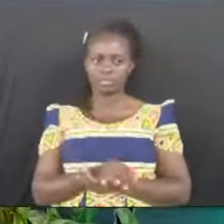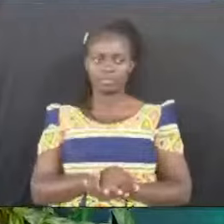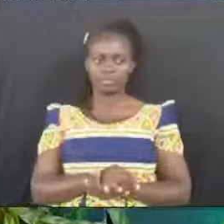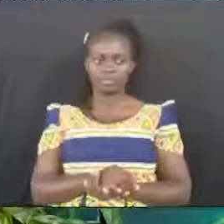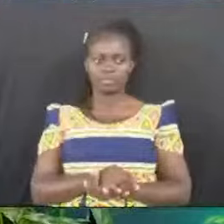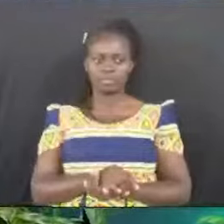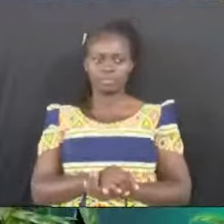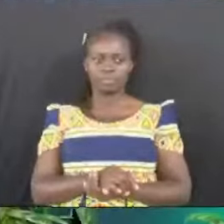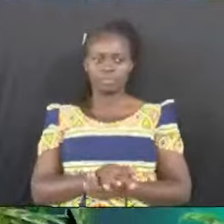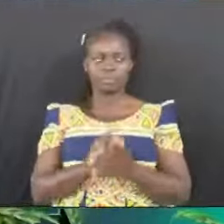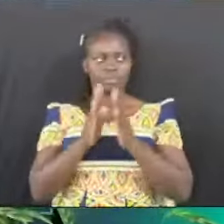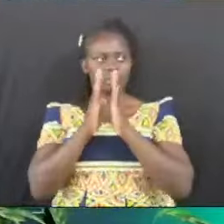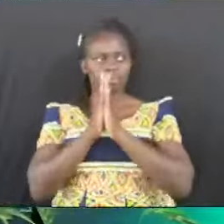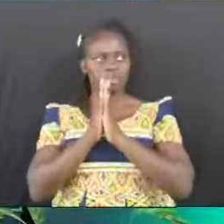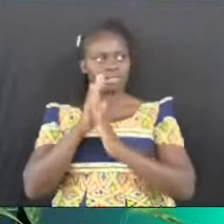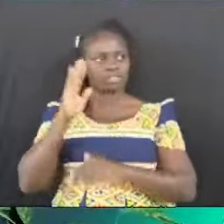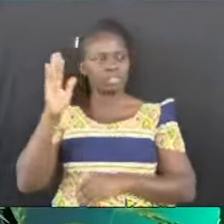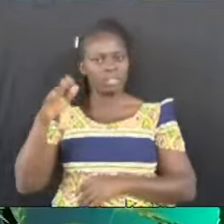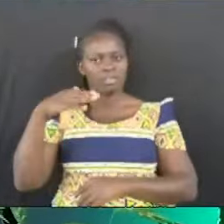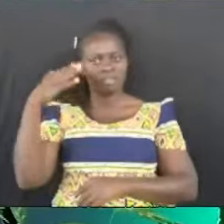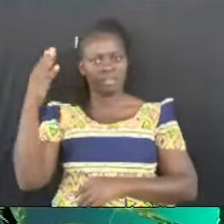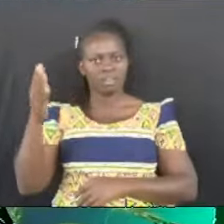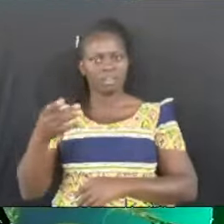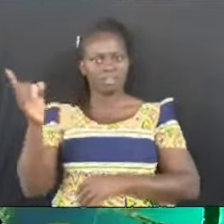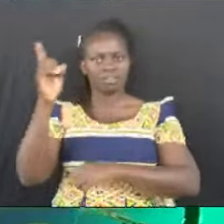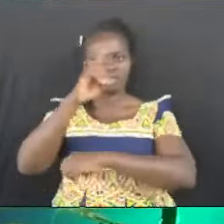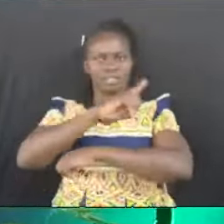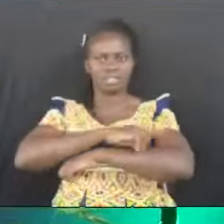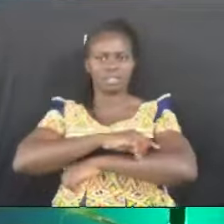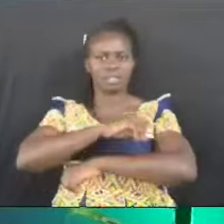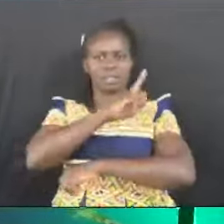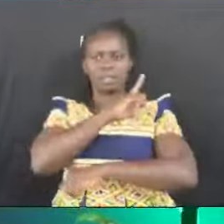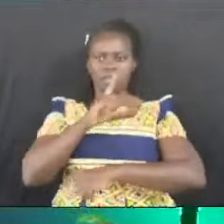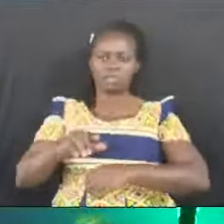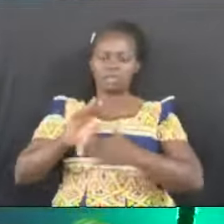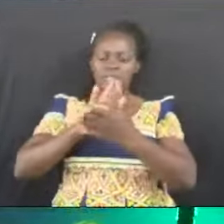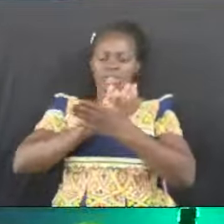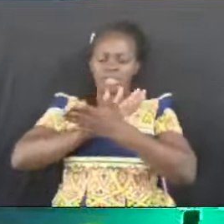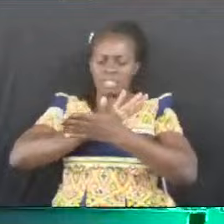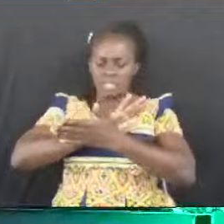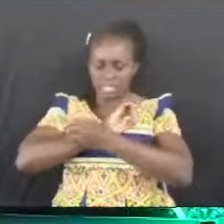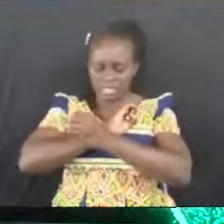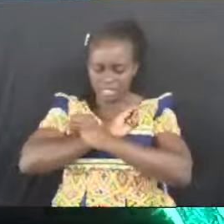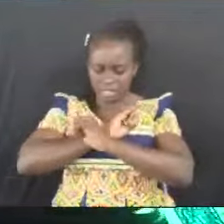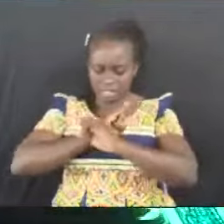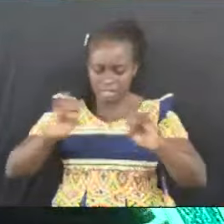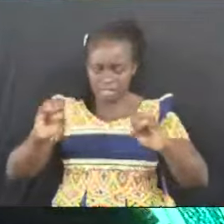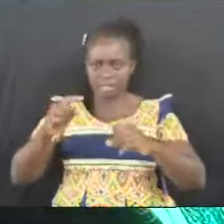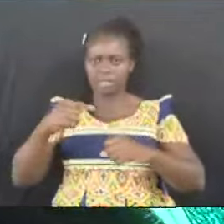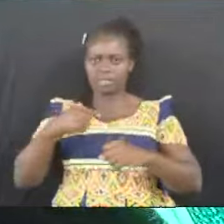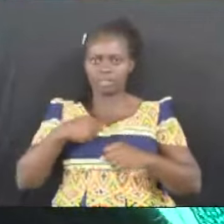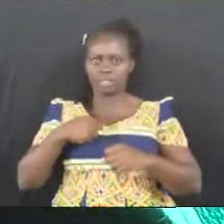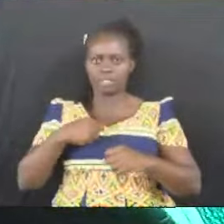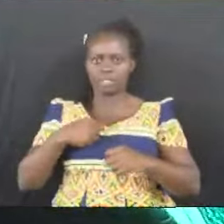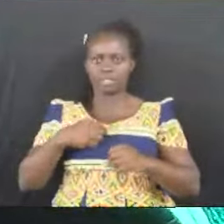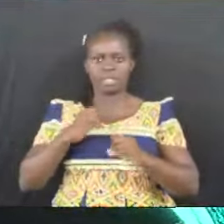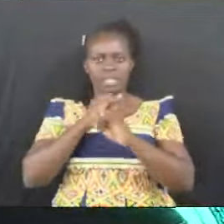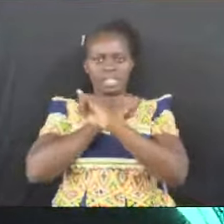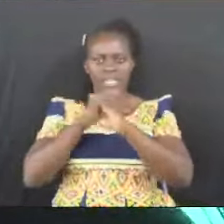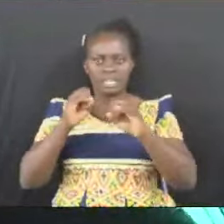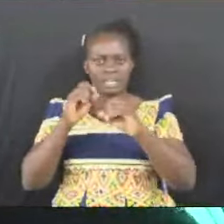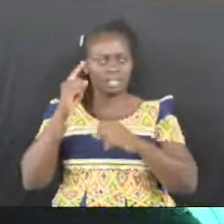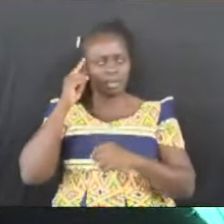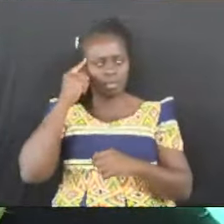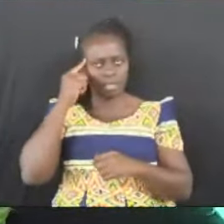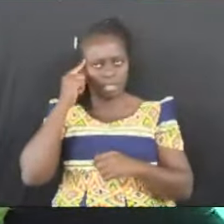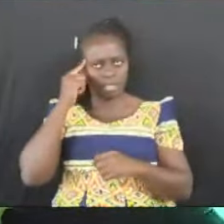I pray every day, Lord, cleanse my perception. Cleanse my way of even looking at other people.